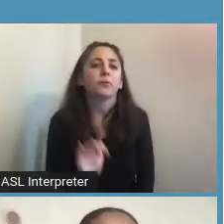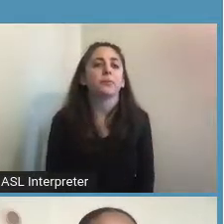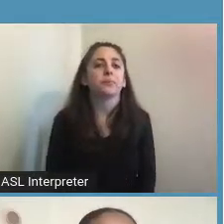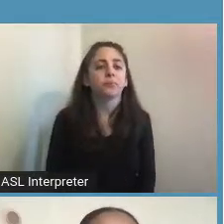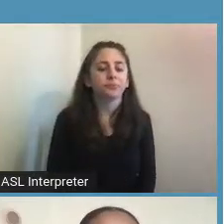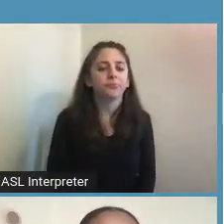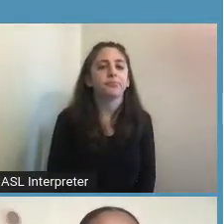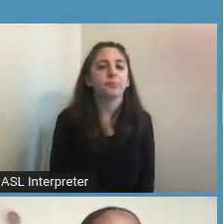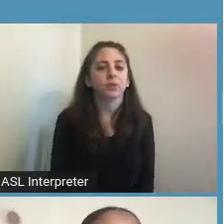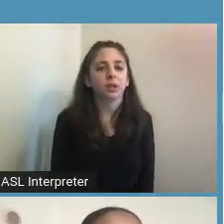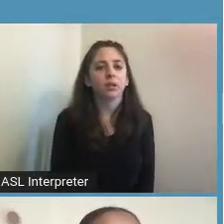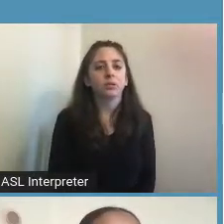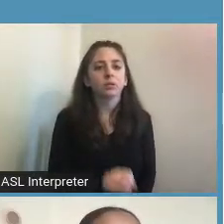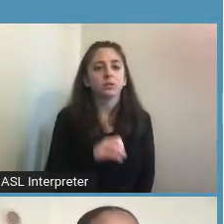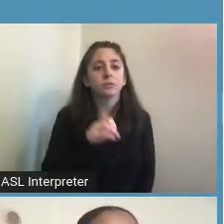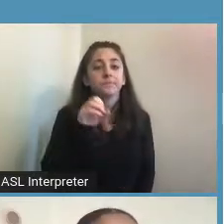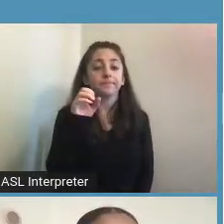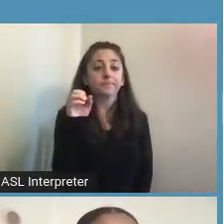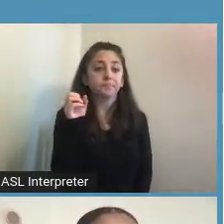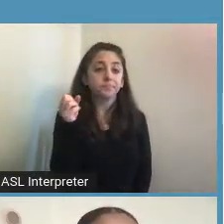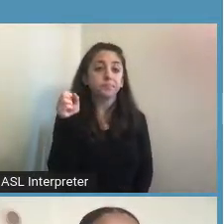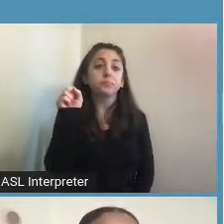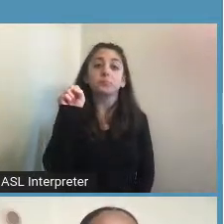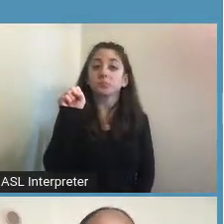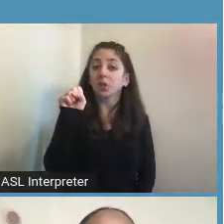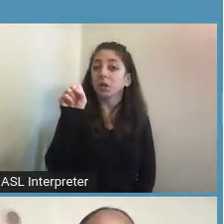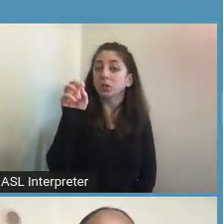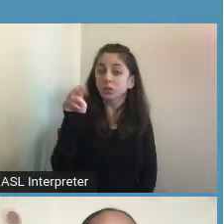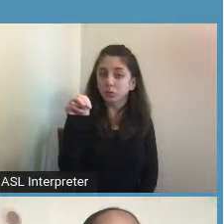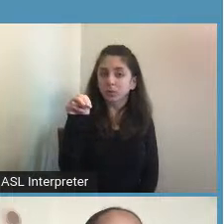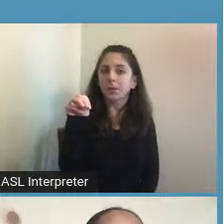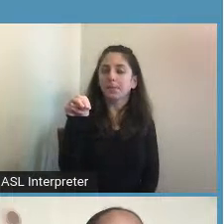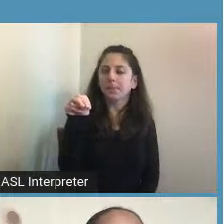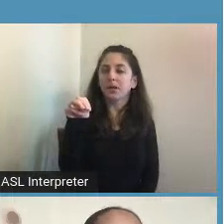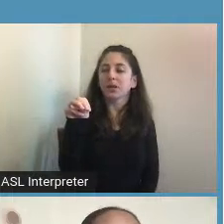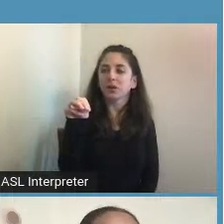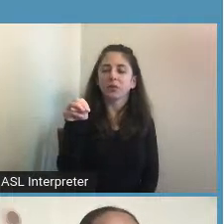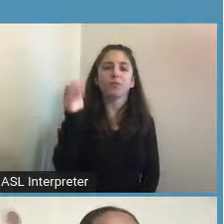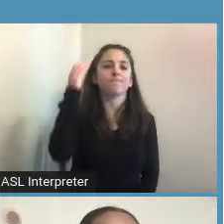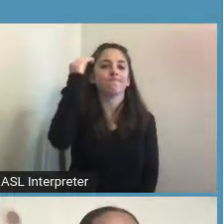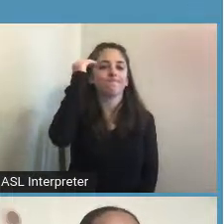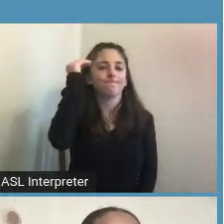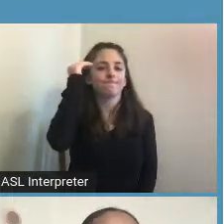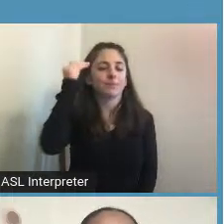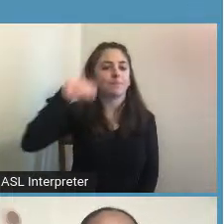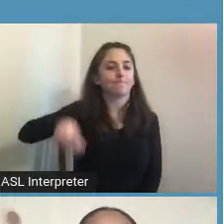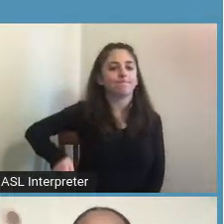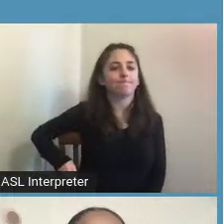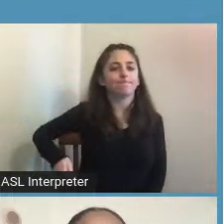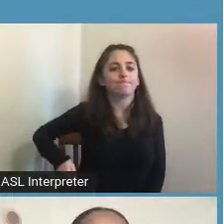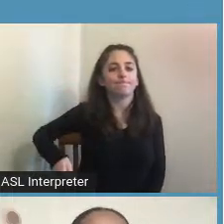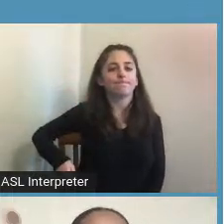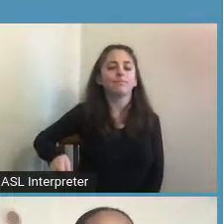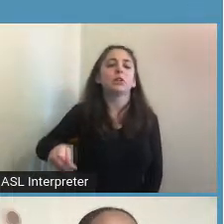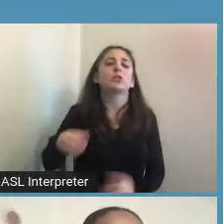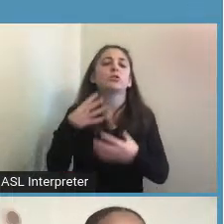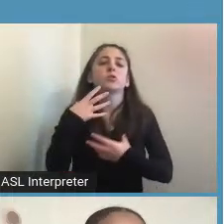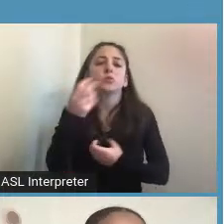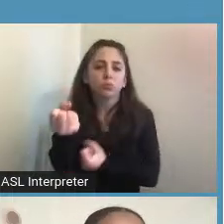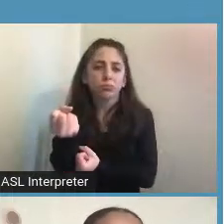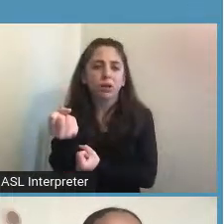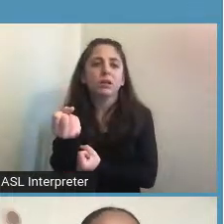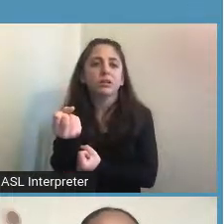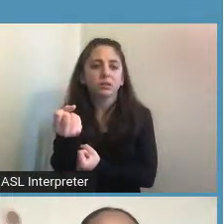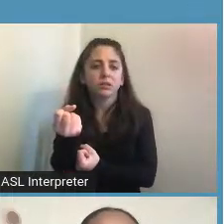media game goes for your institution. So, just trust yourself. Campaigns, they look